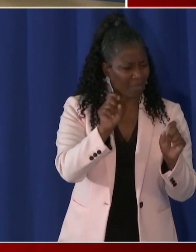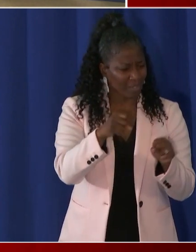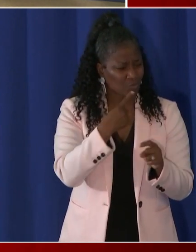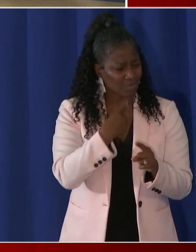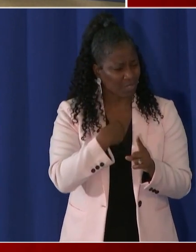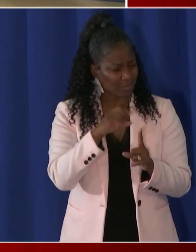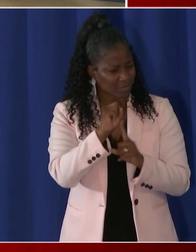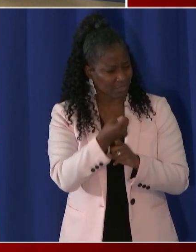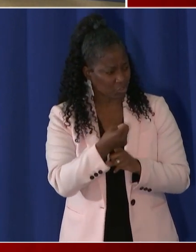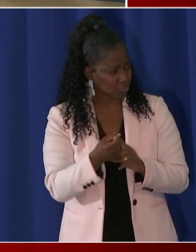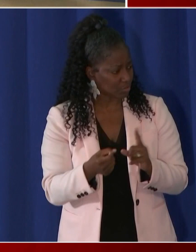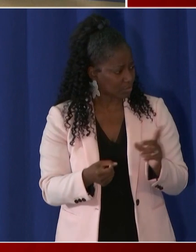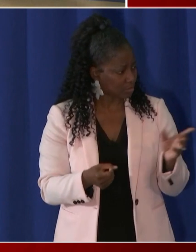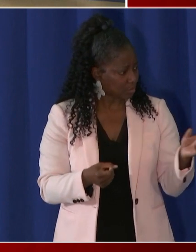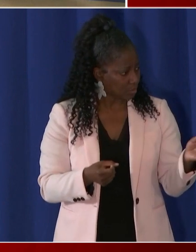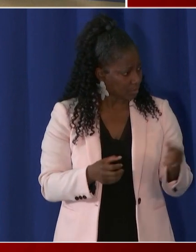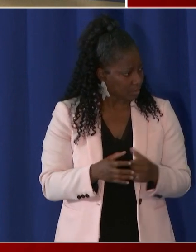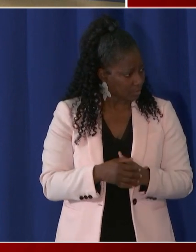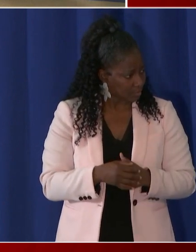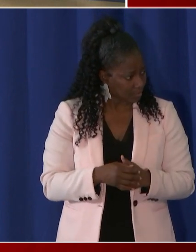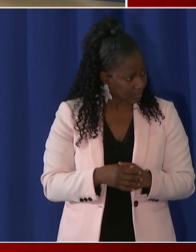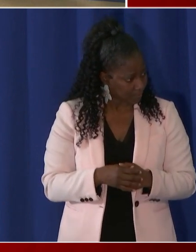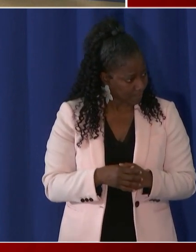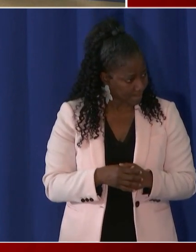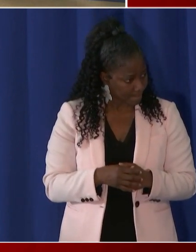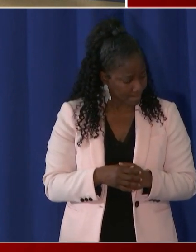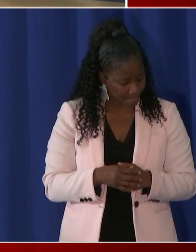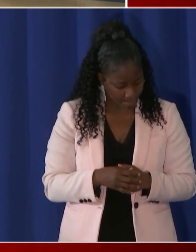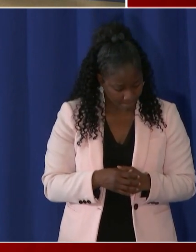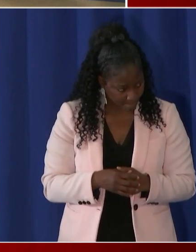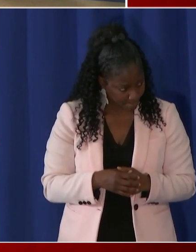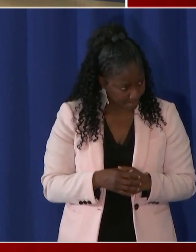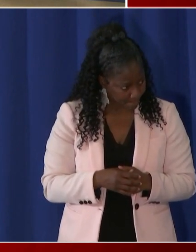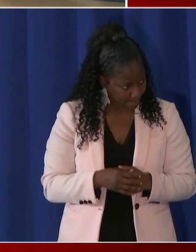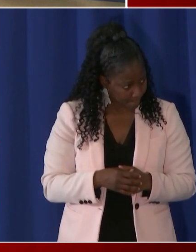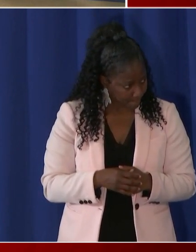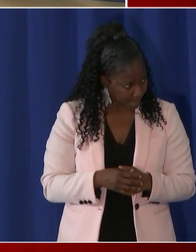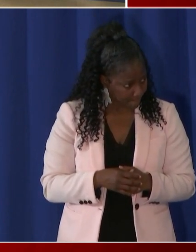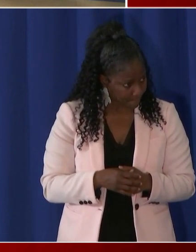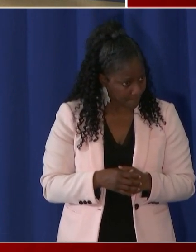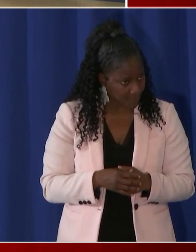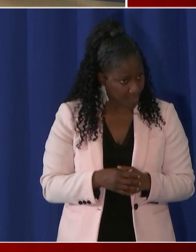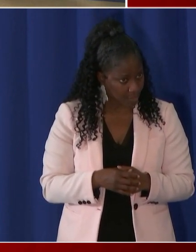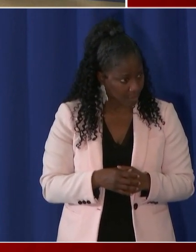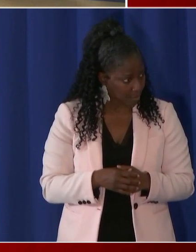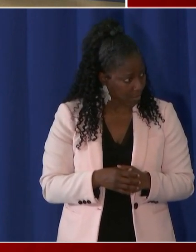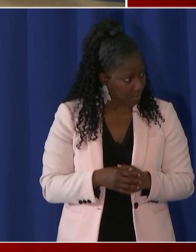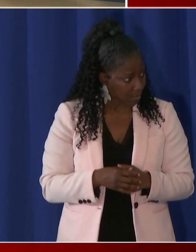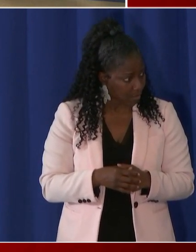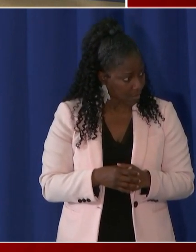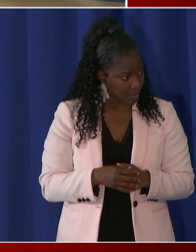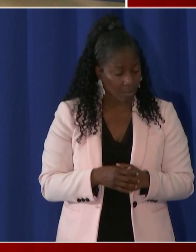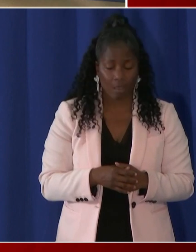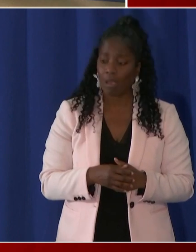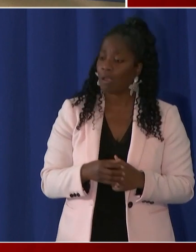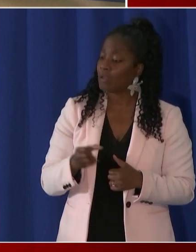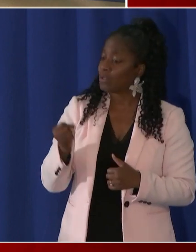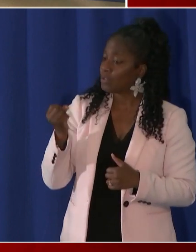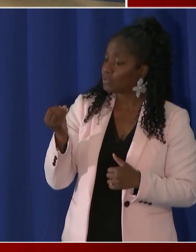is? Chief, if you Yeah, want. sure, go ahead, man.